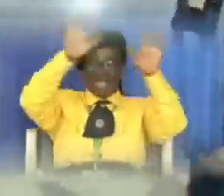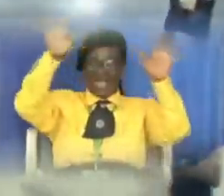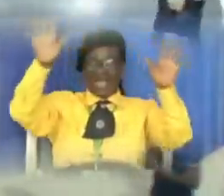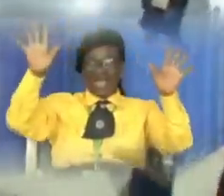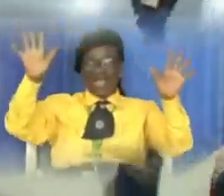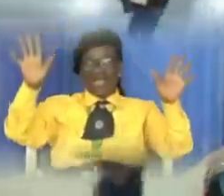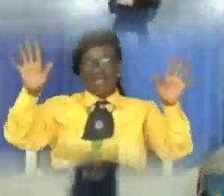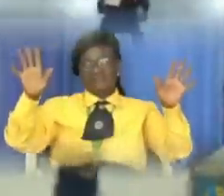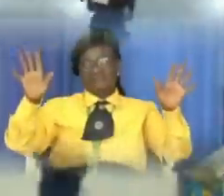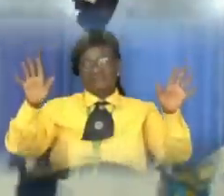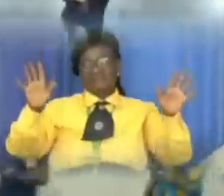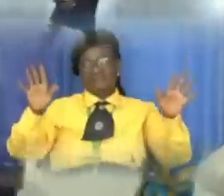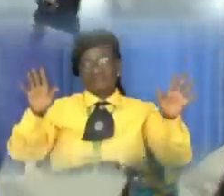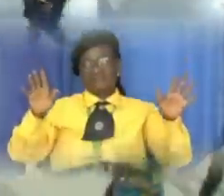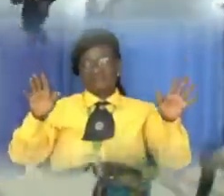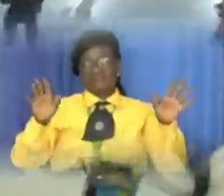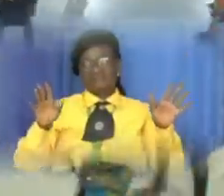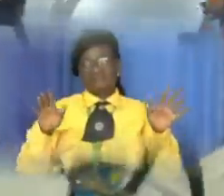shine.